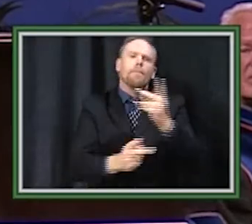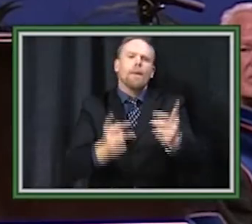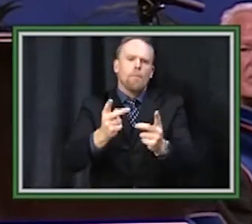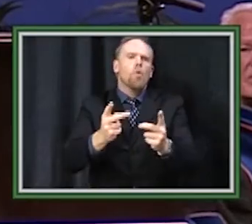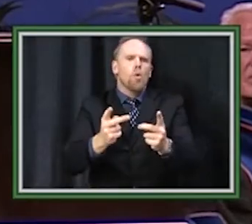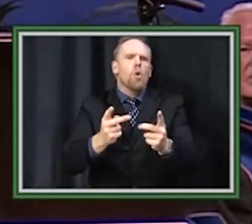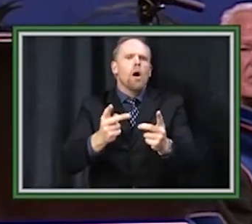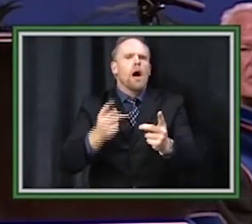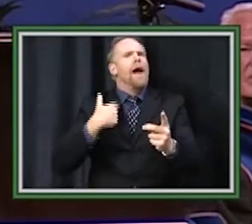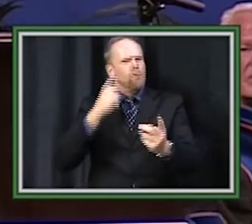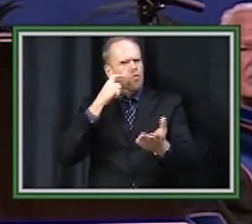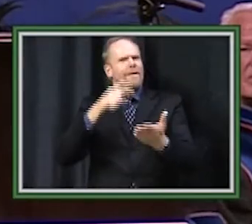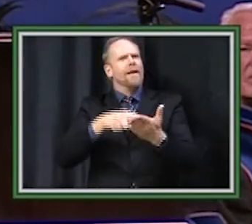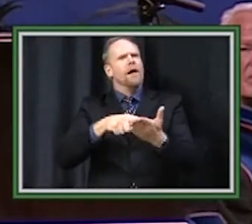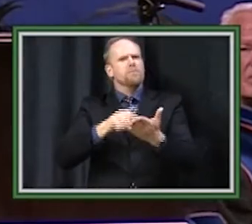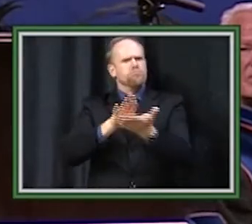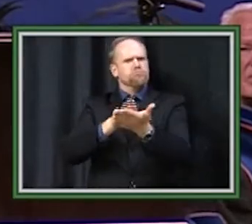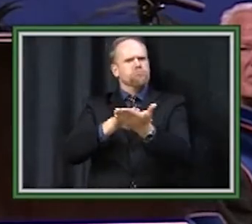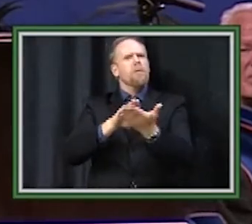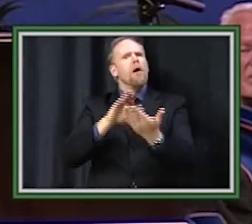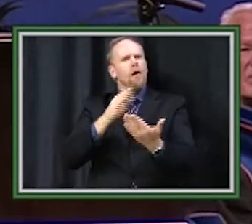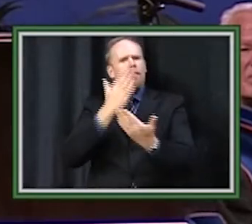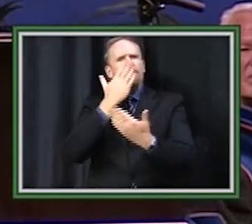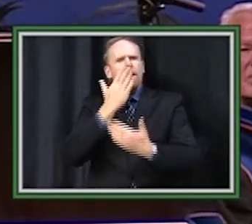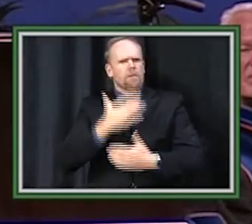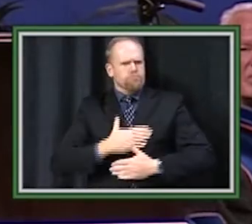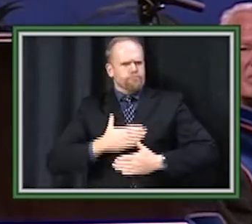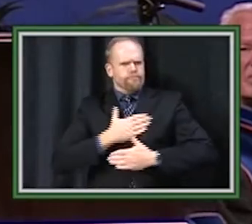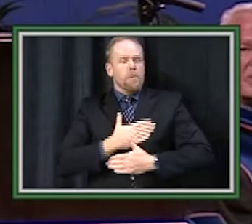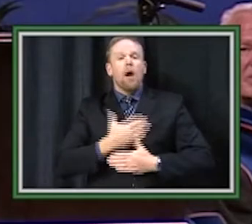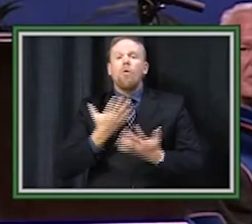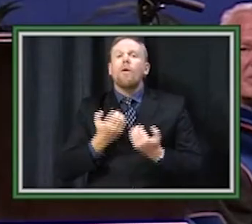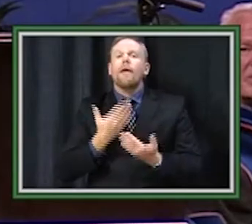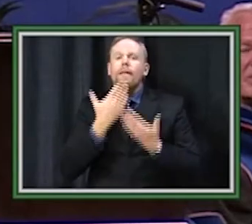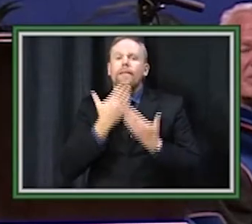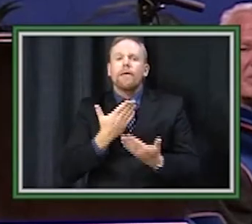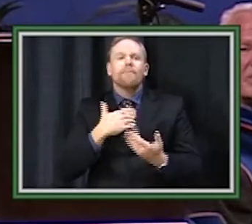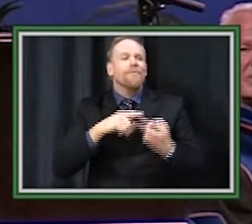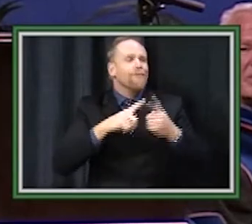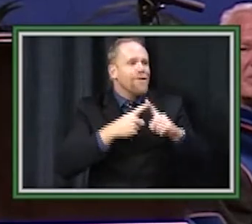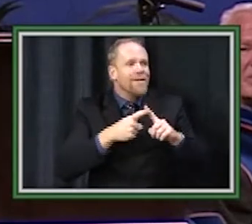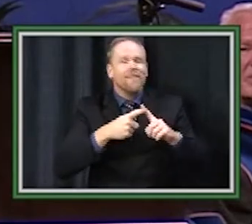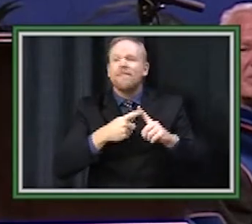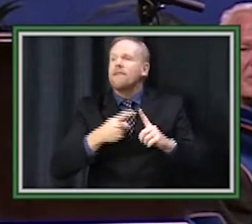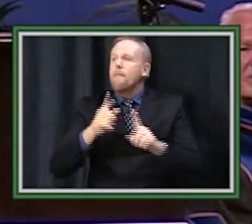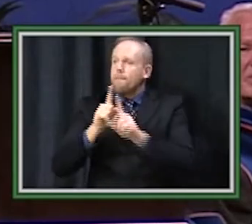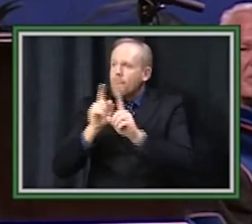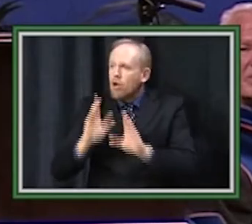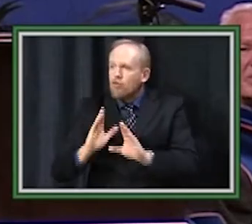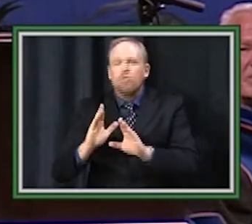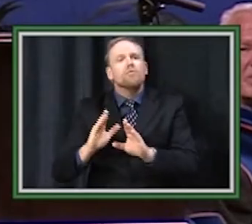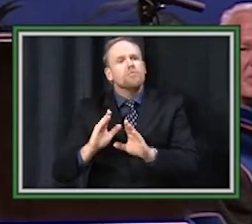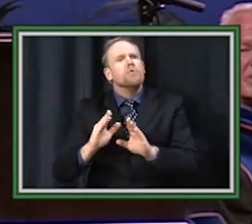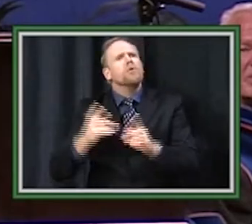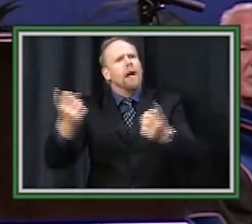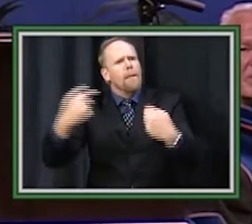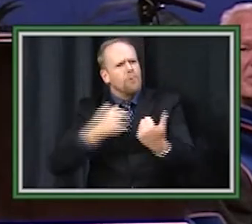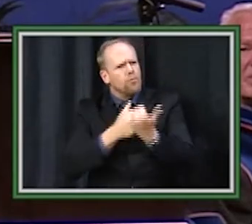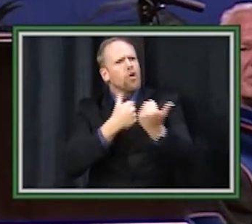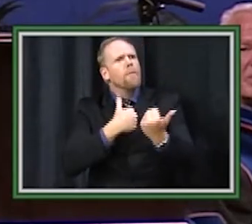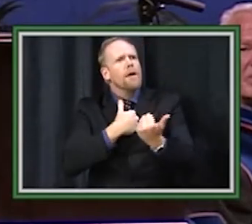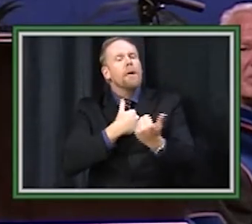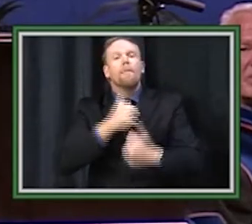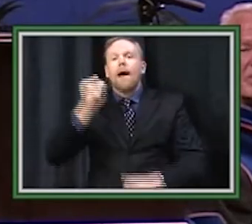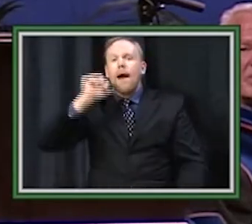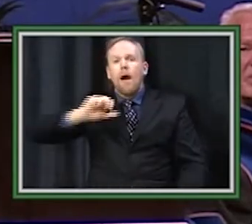be grateful for, but I don't have much time left. I want to thank my friends and mentors and family who came out to support me today, my uncles and